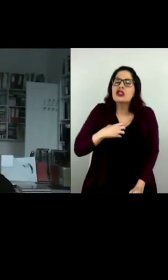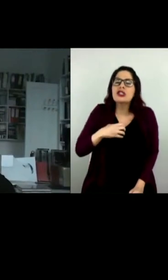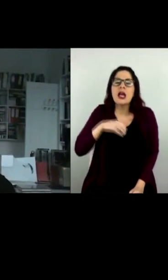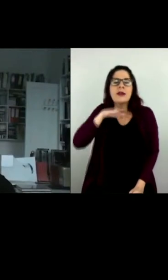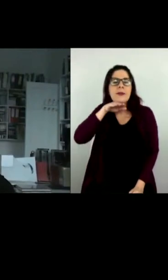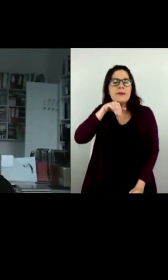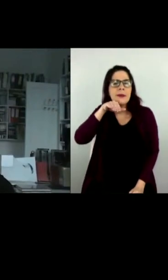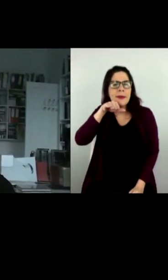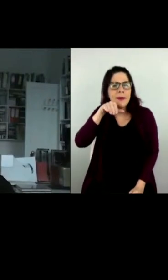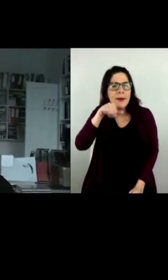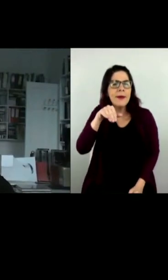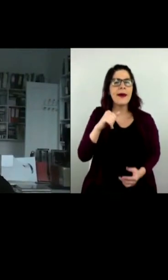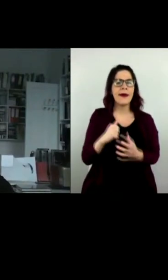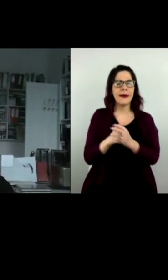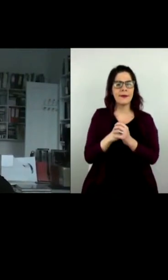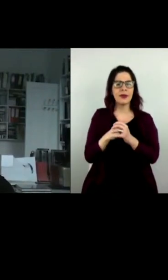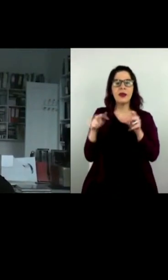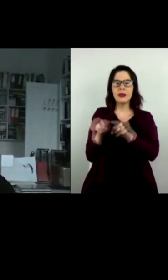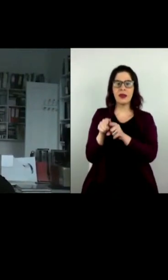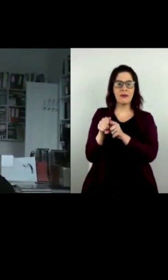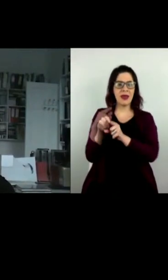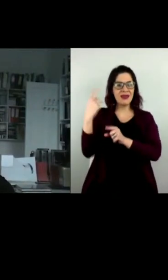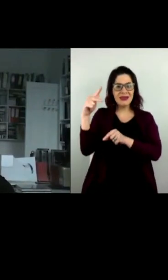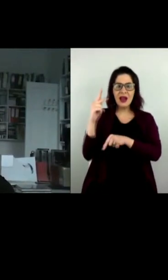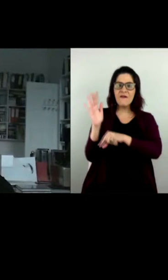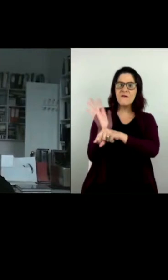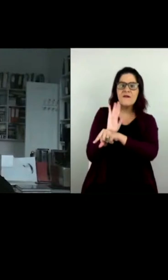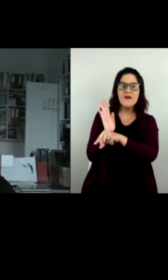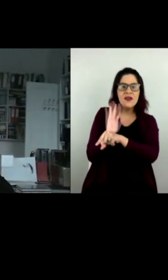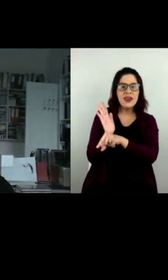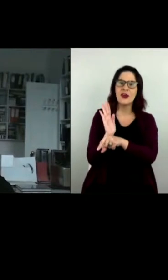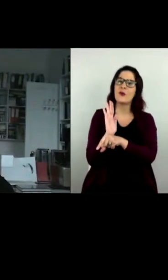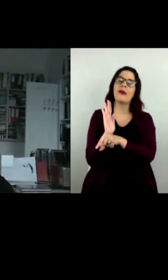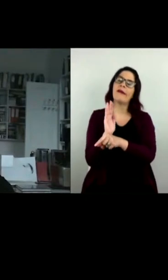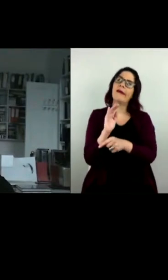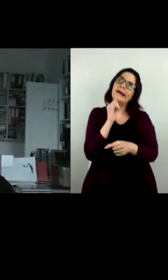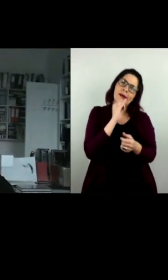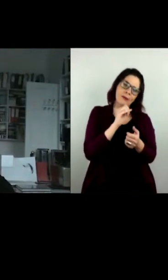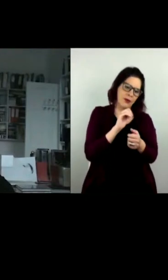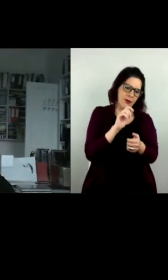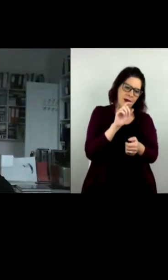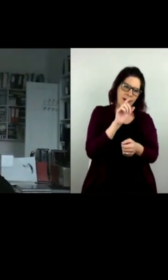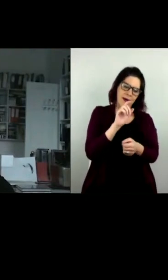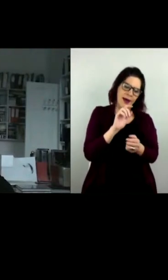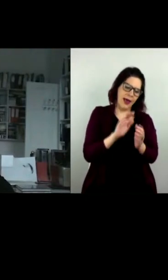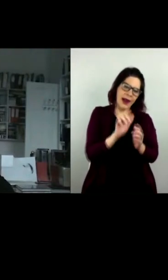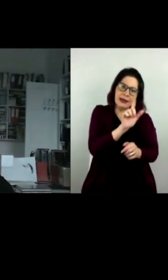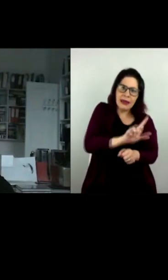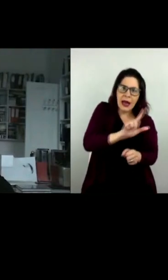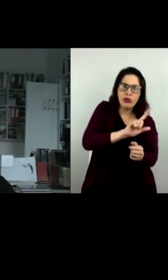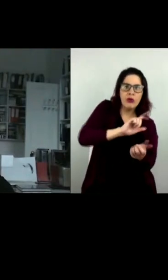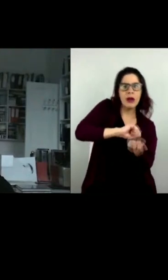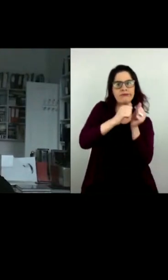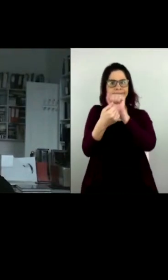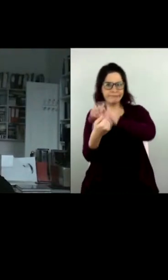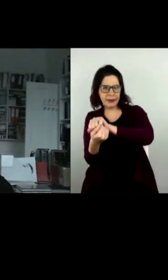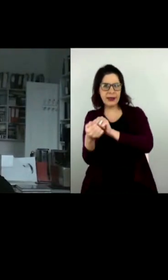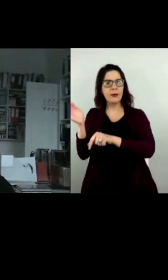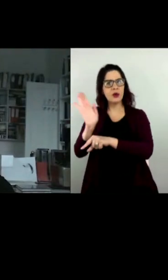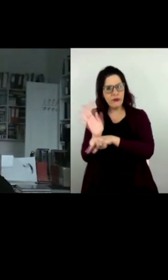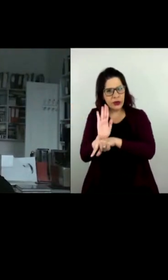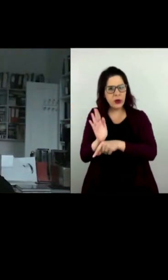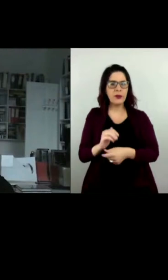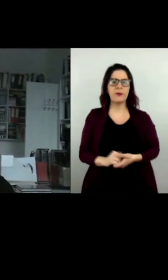the films he made from literature, et cetera, et cetera. What is very interesting in your films, and I think